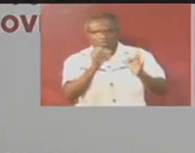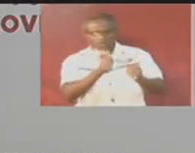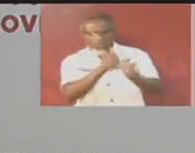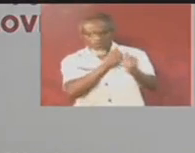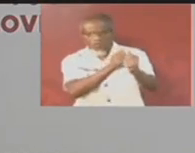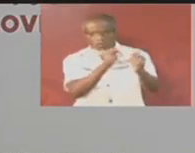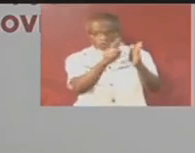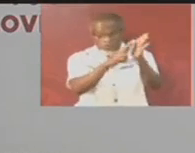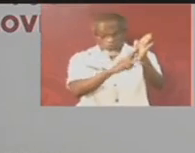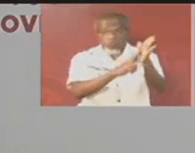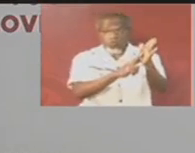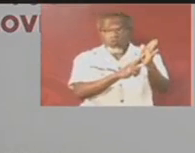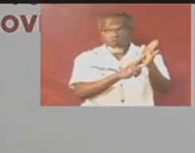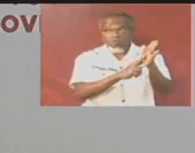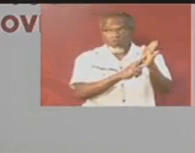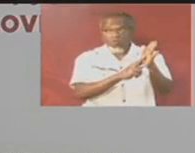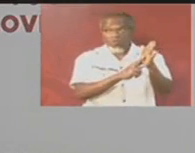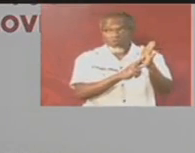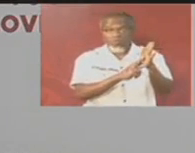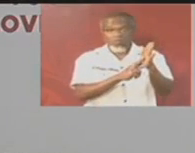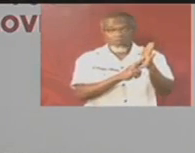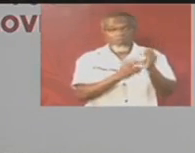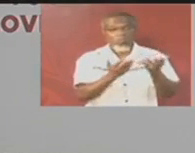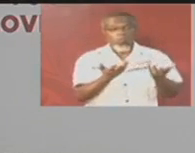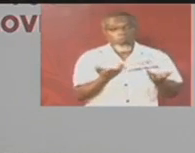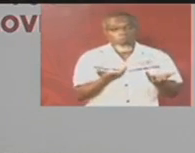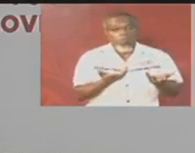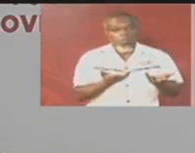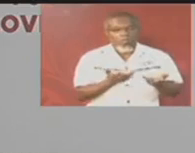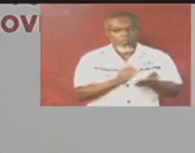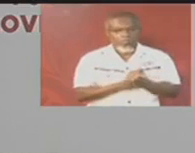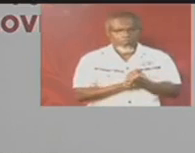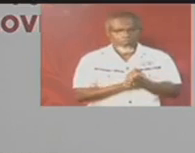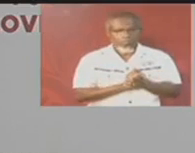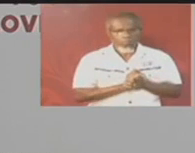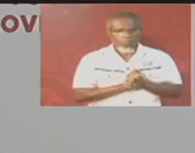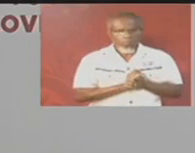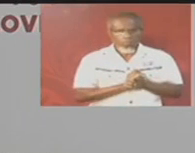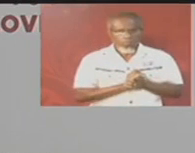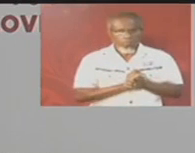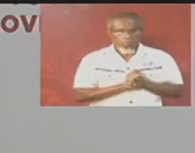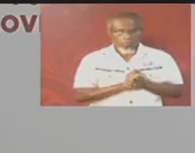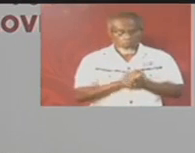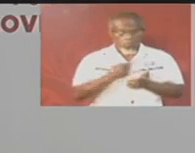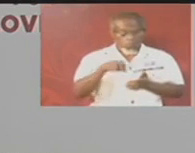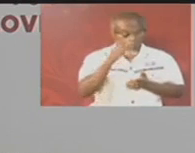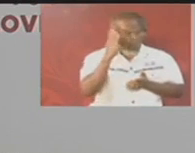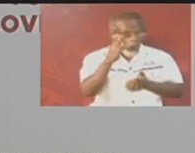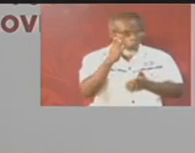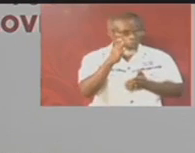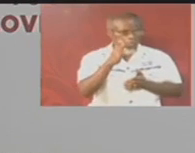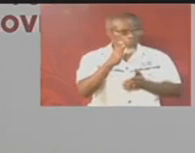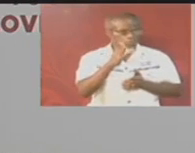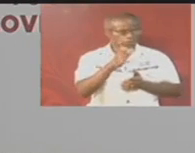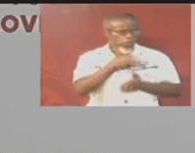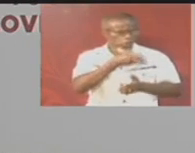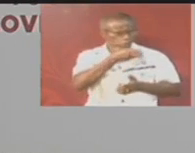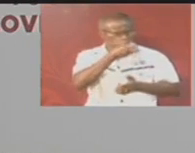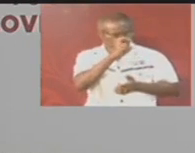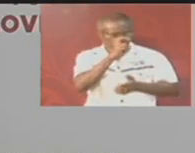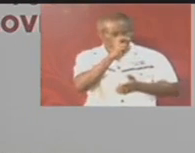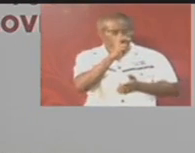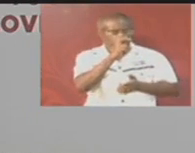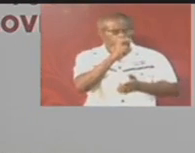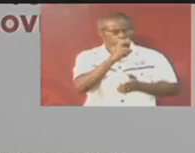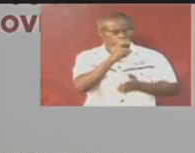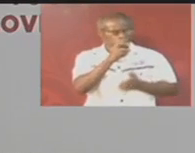of the things that we heard so many times in this morning, we will exert our best efforts to ensure that the regulations,